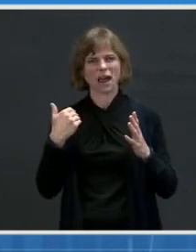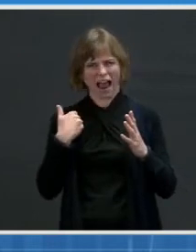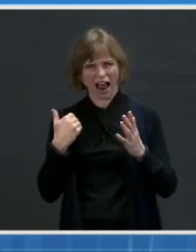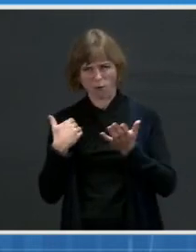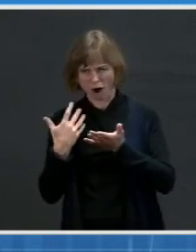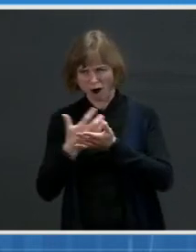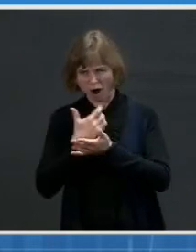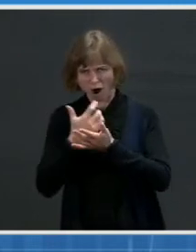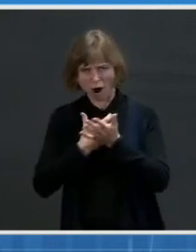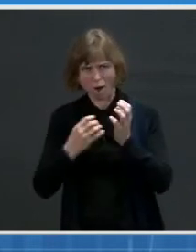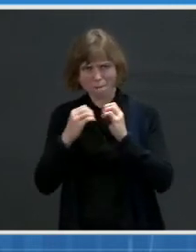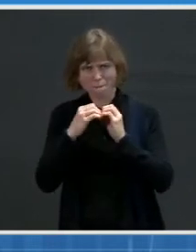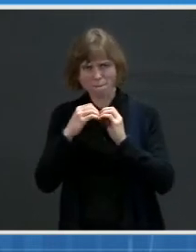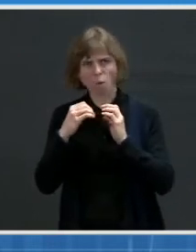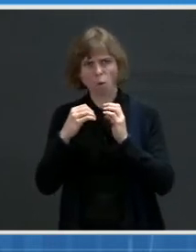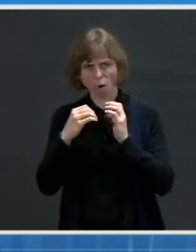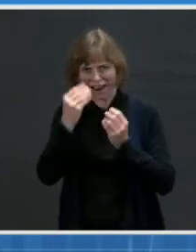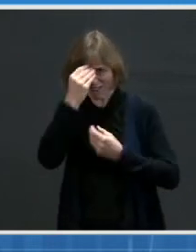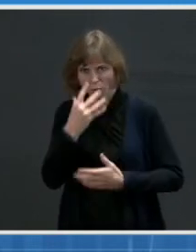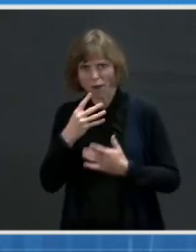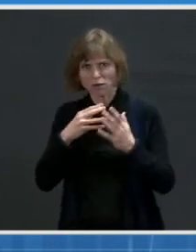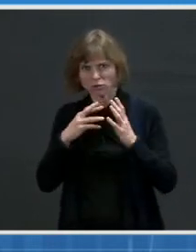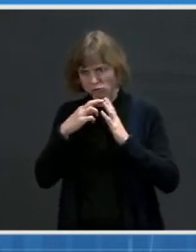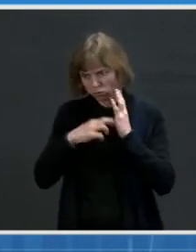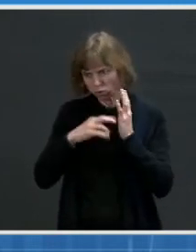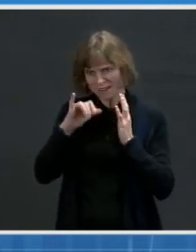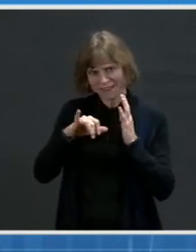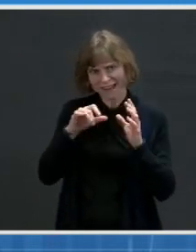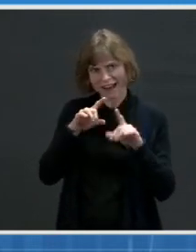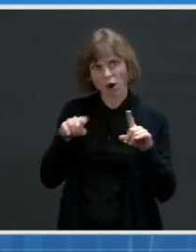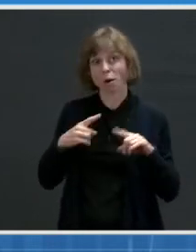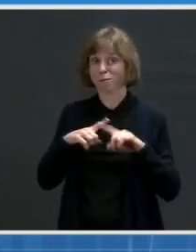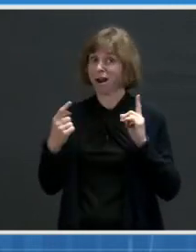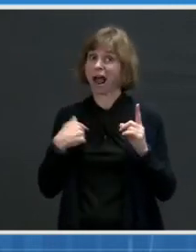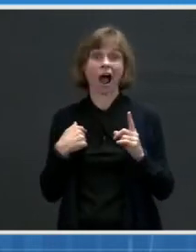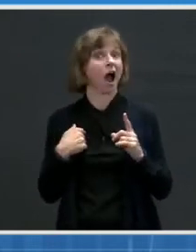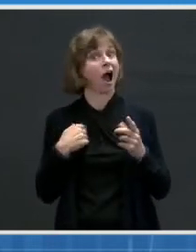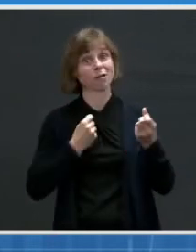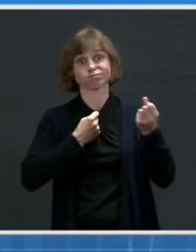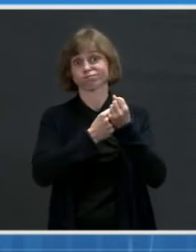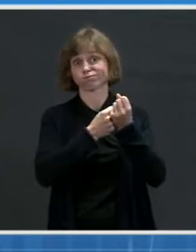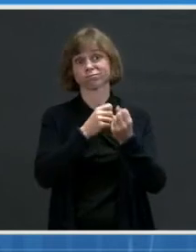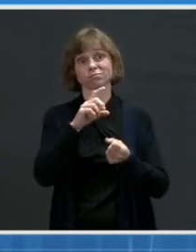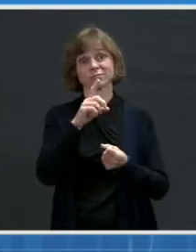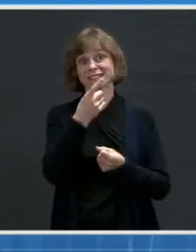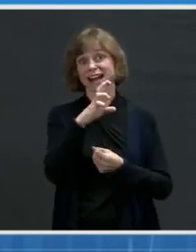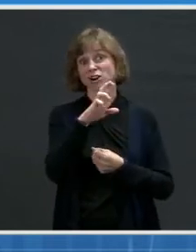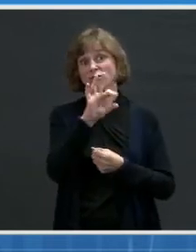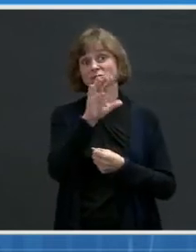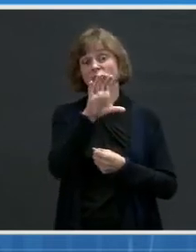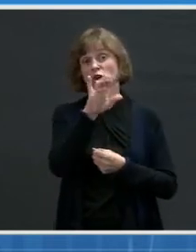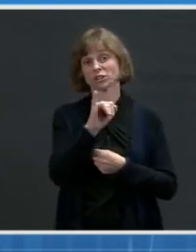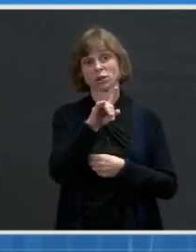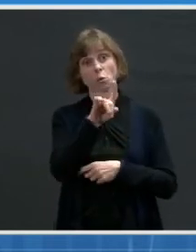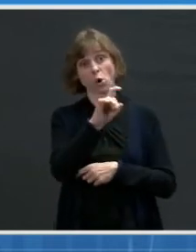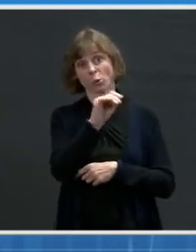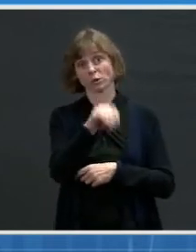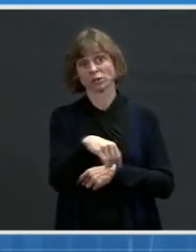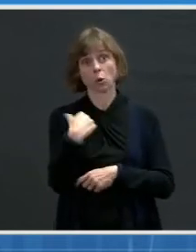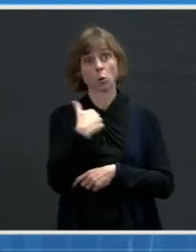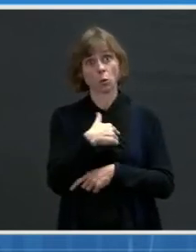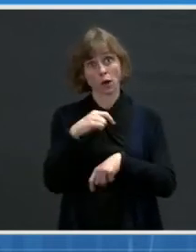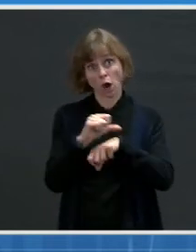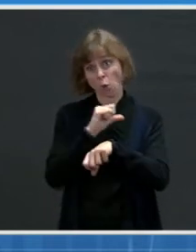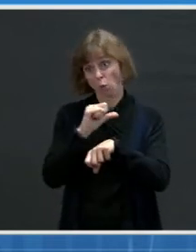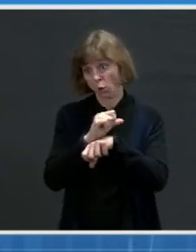be forthcoming. I would echo exactly what Dr. Fauci said. We are working on rolling out a lot of vaccine to a